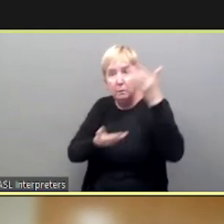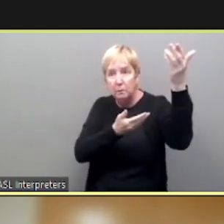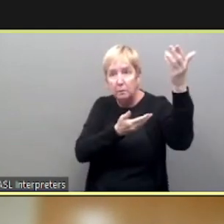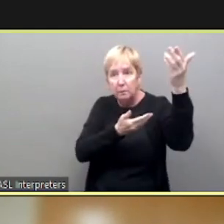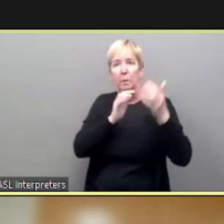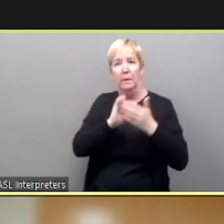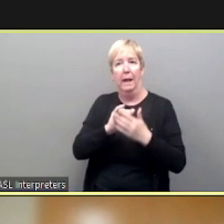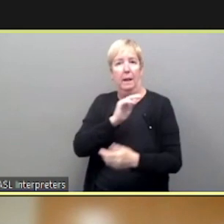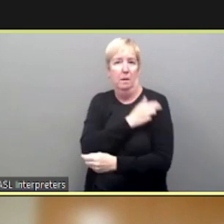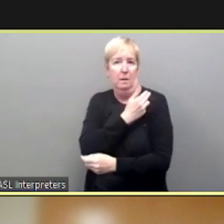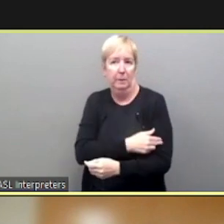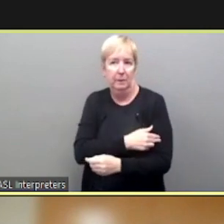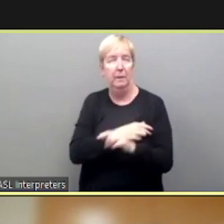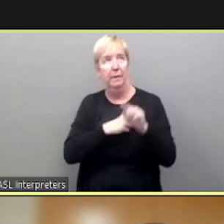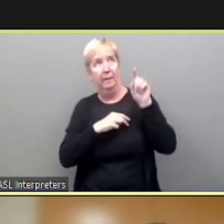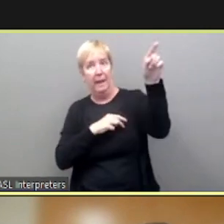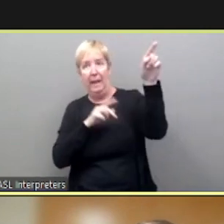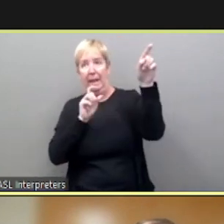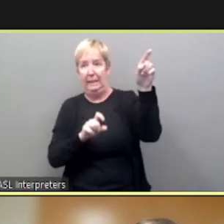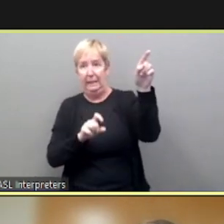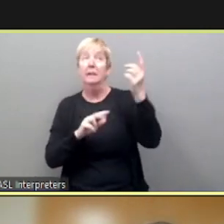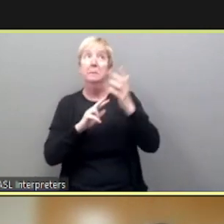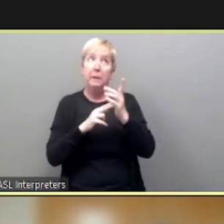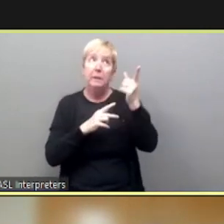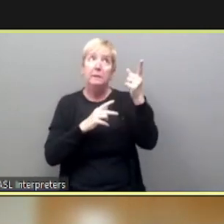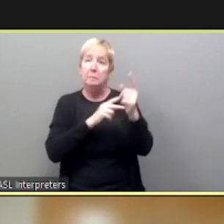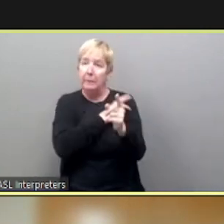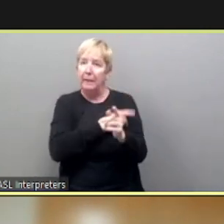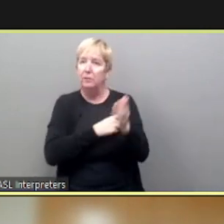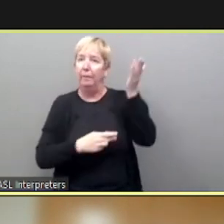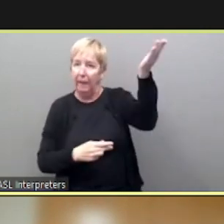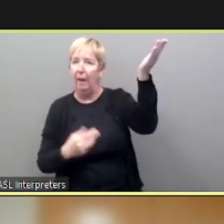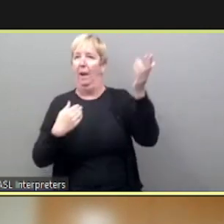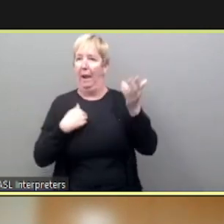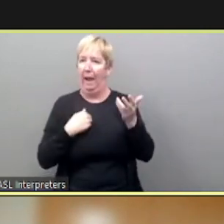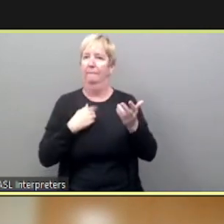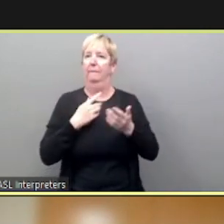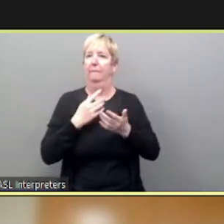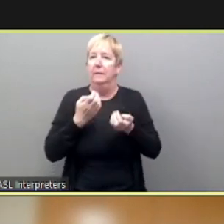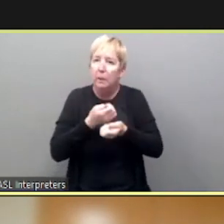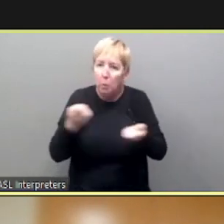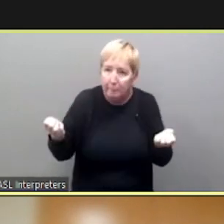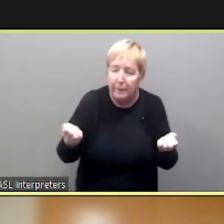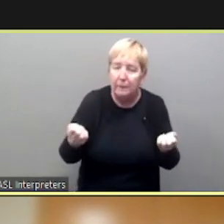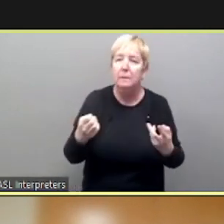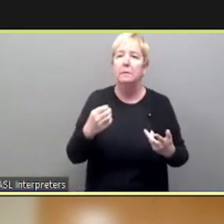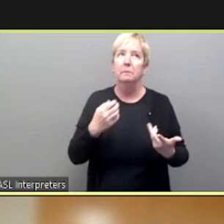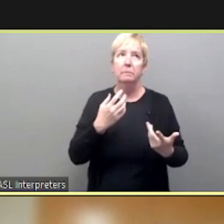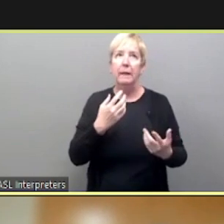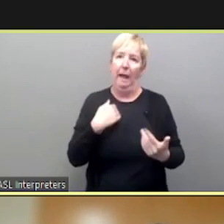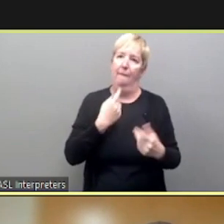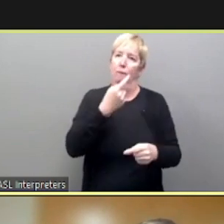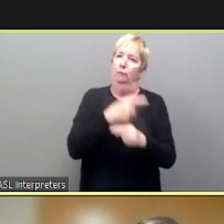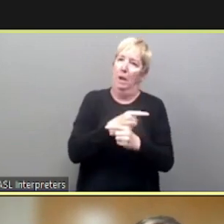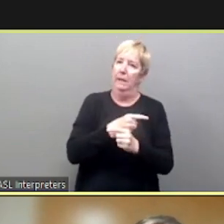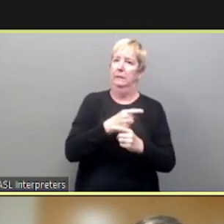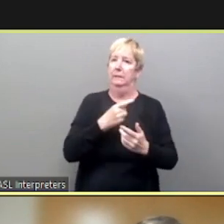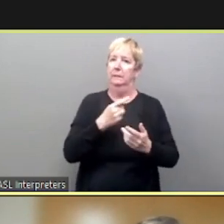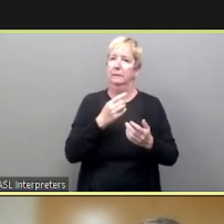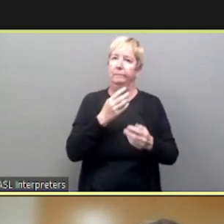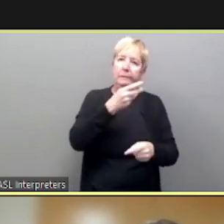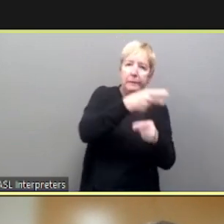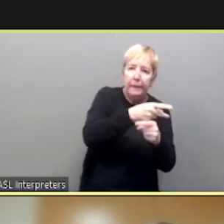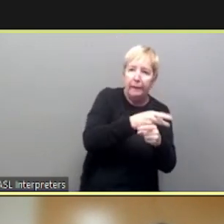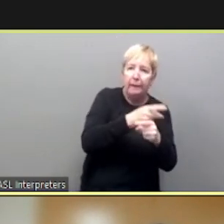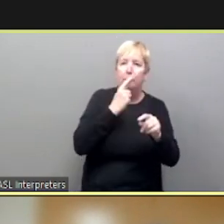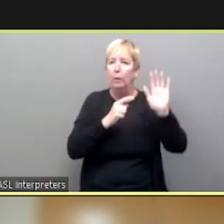that needed them and ensure that our patients had what they needed to receive the care they required for